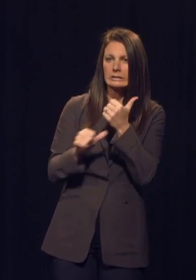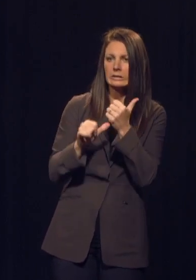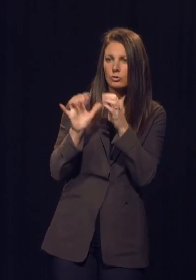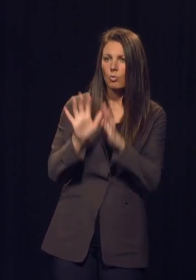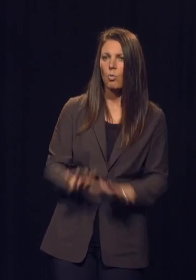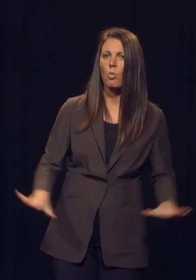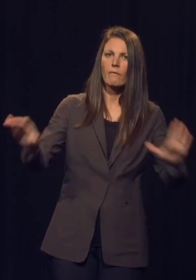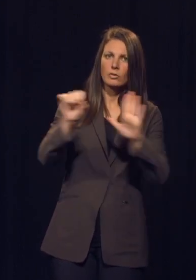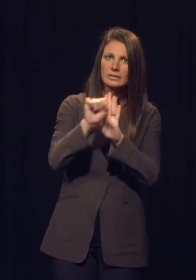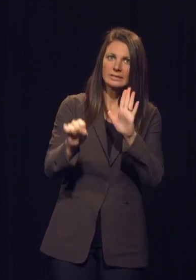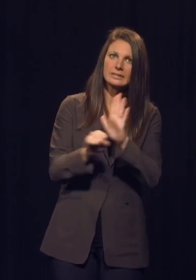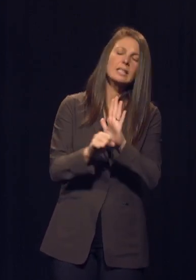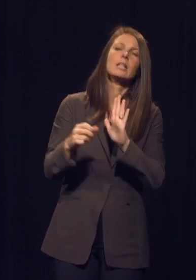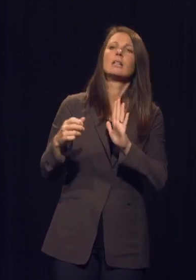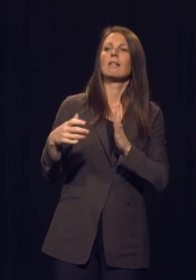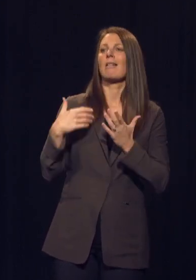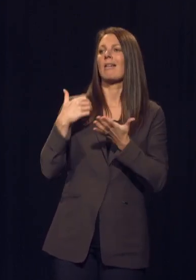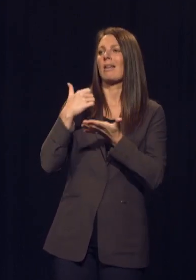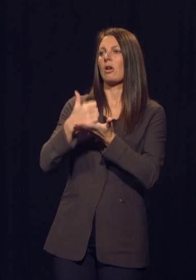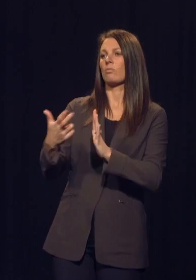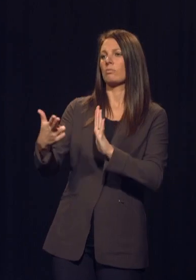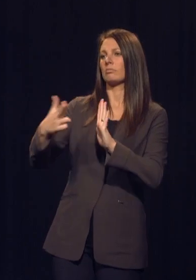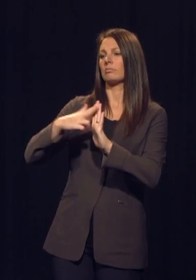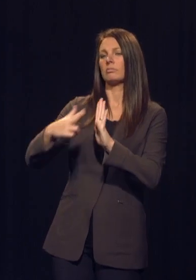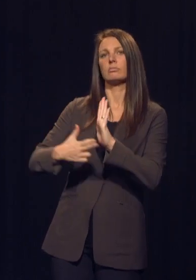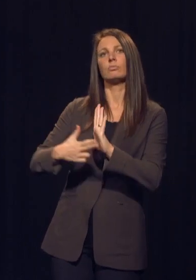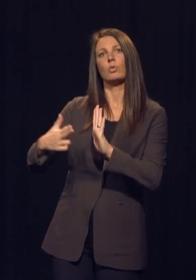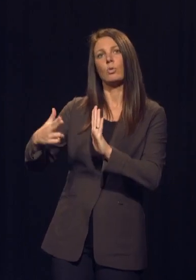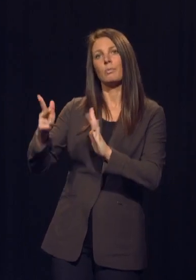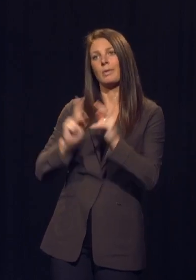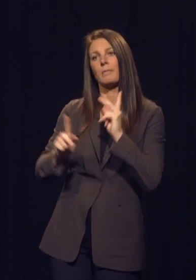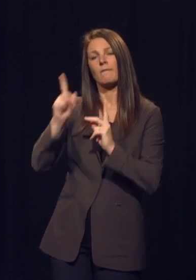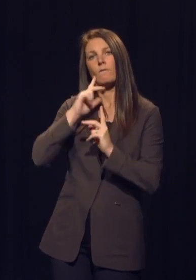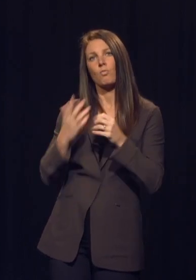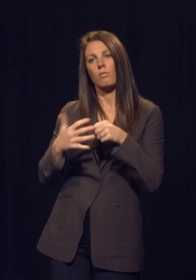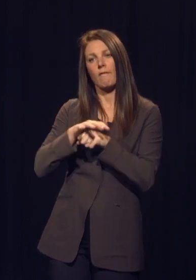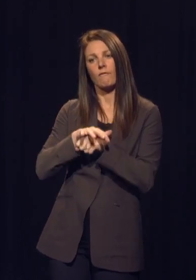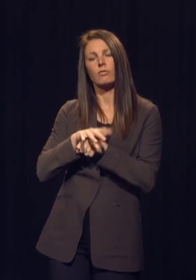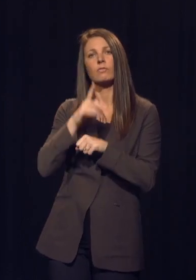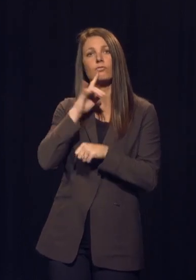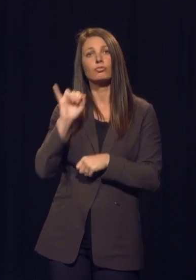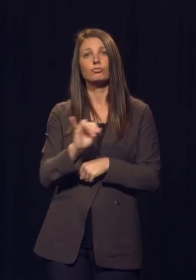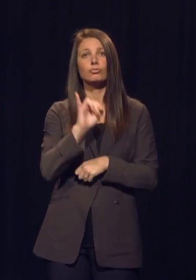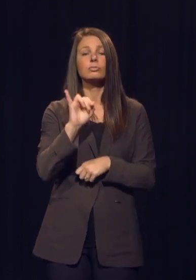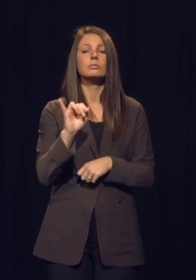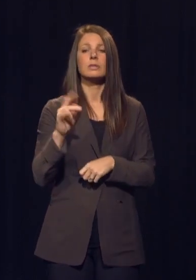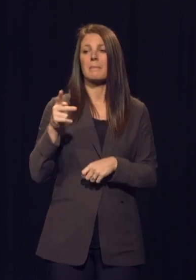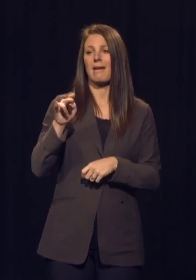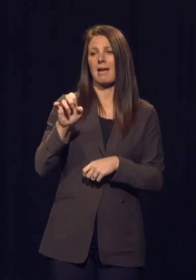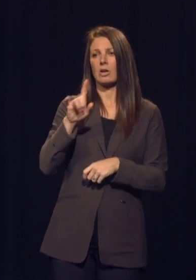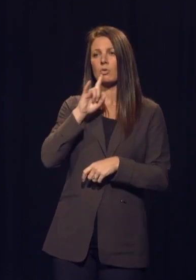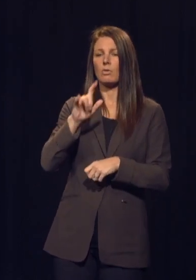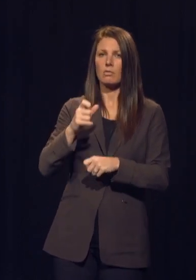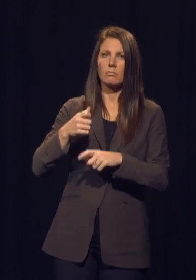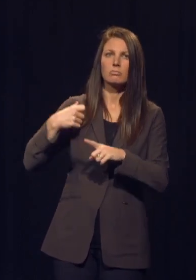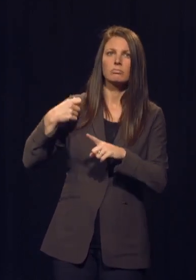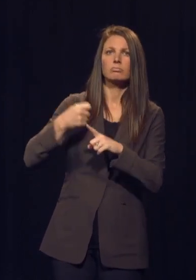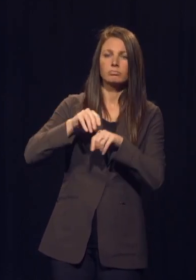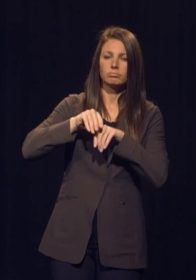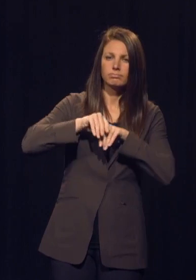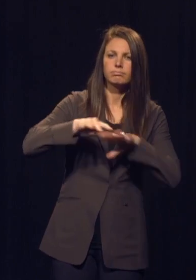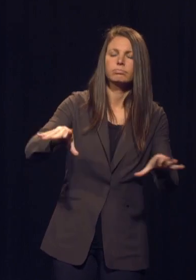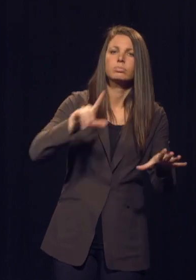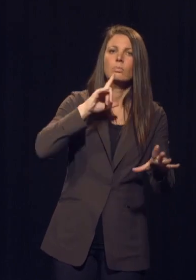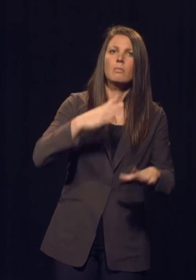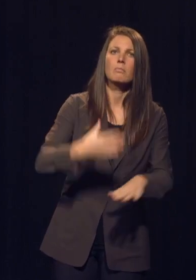statewide, enrolling consumers in health coverage, the impact Pennie has had and continues to make is